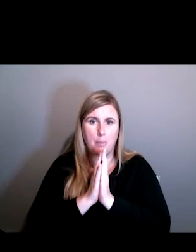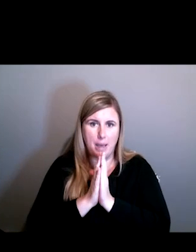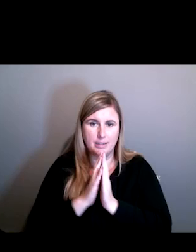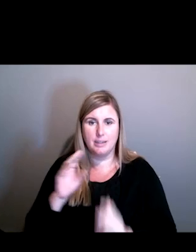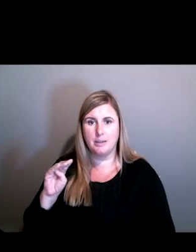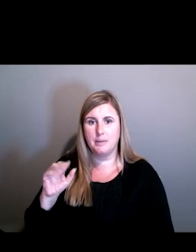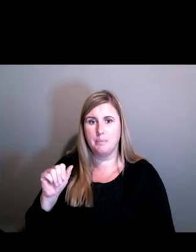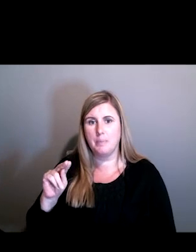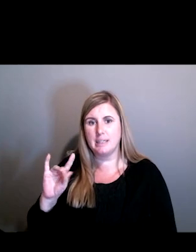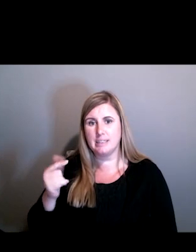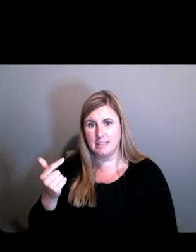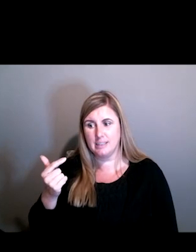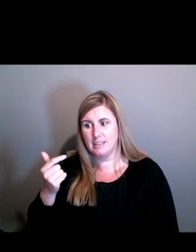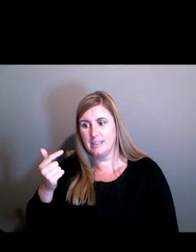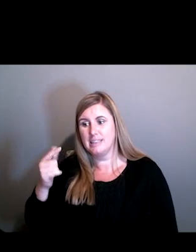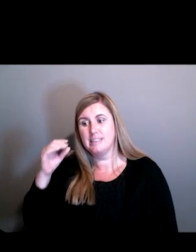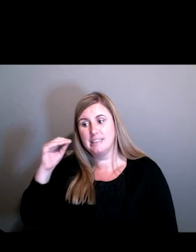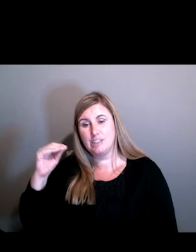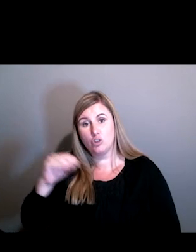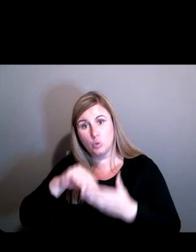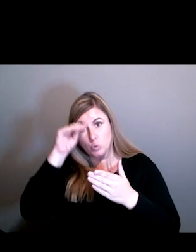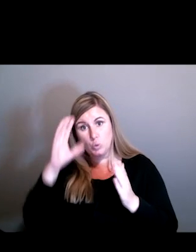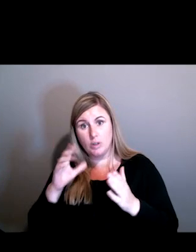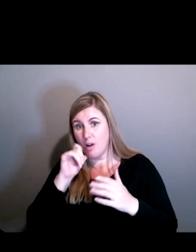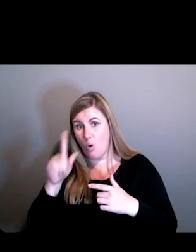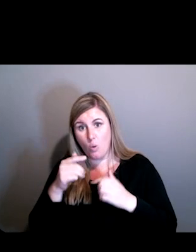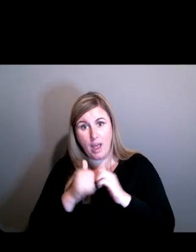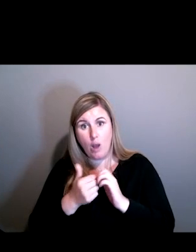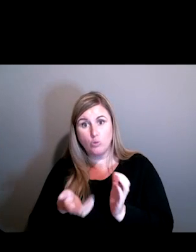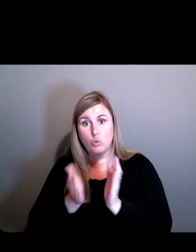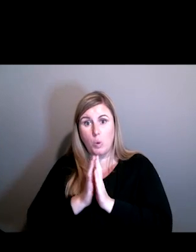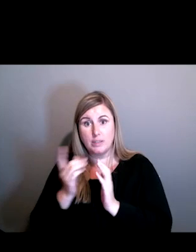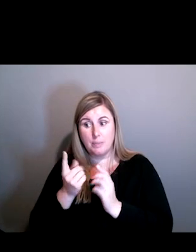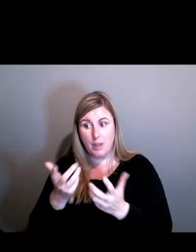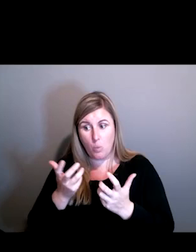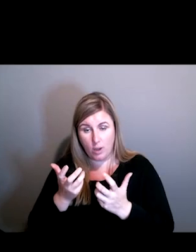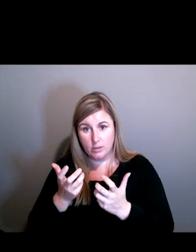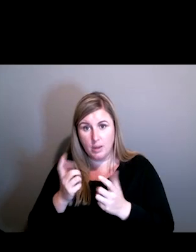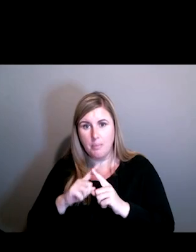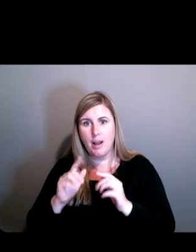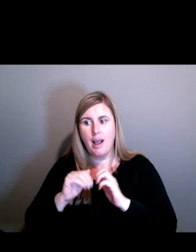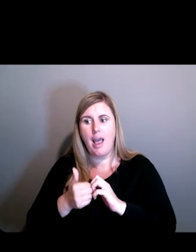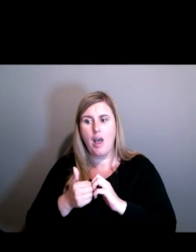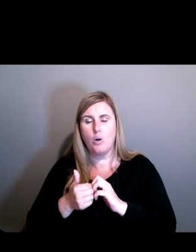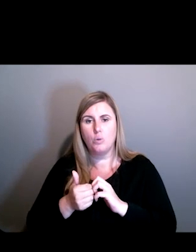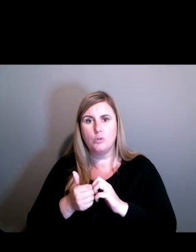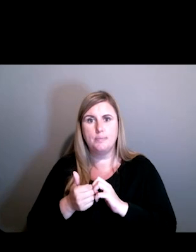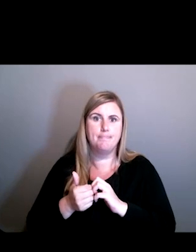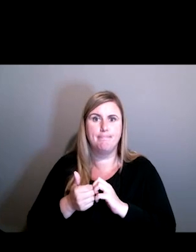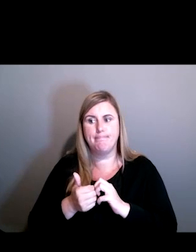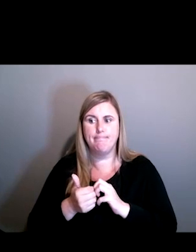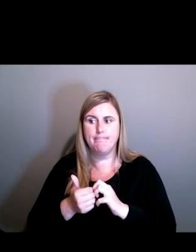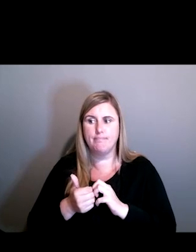about manding. So manding is teaching our students not only how to request things they want, but how to